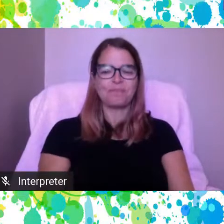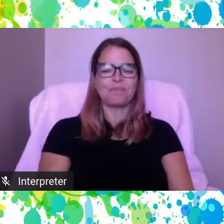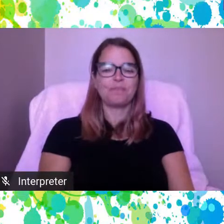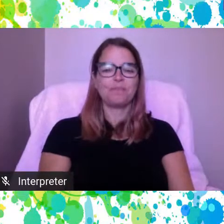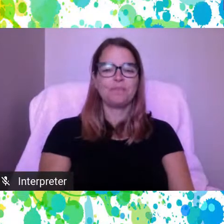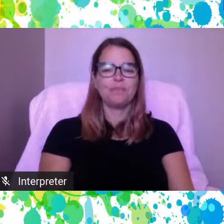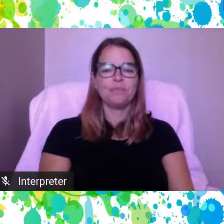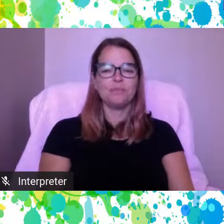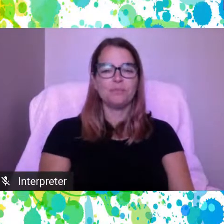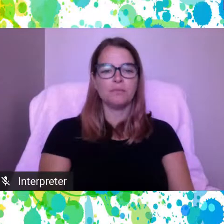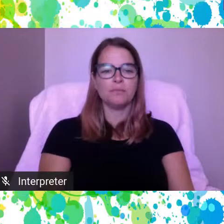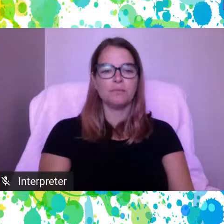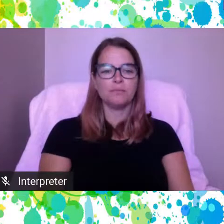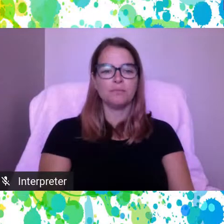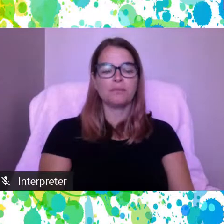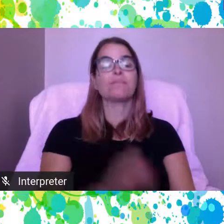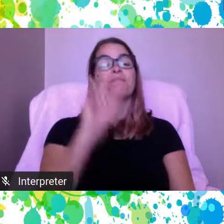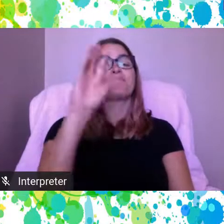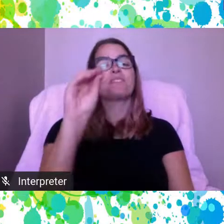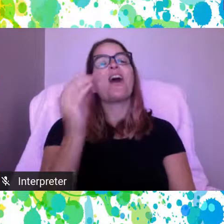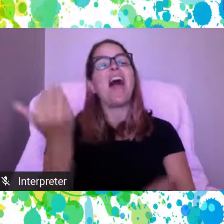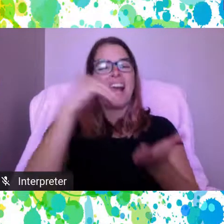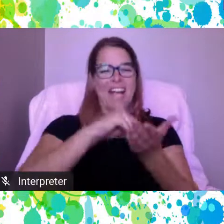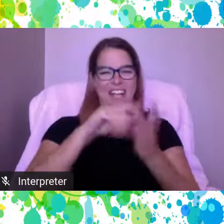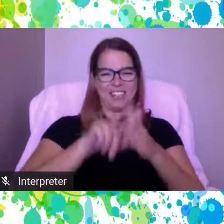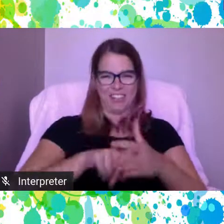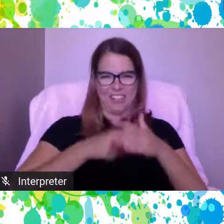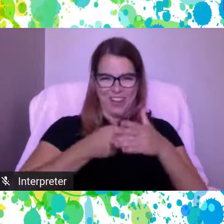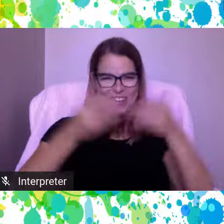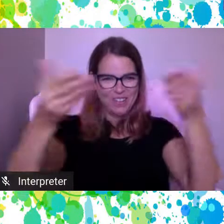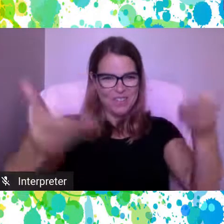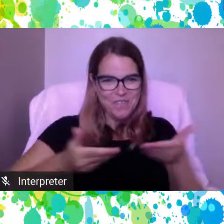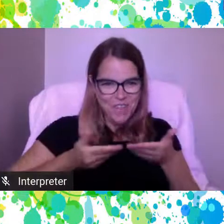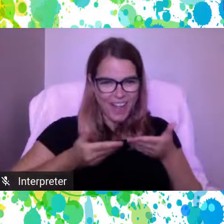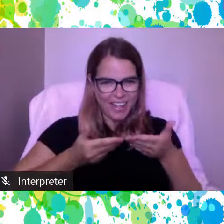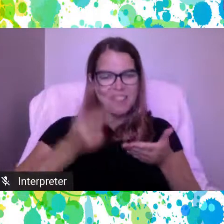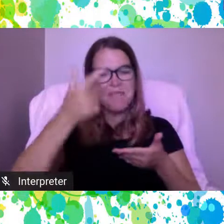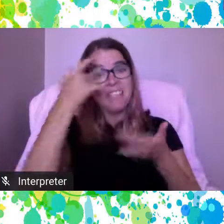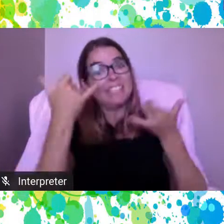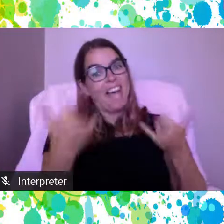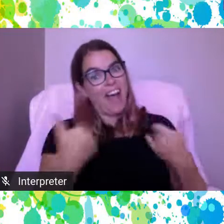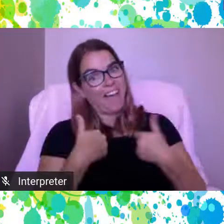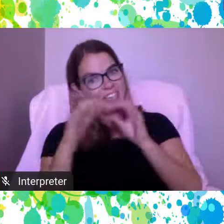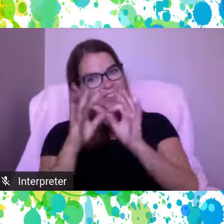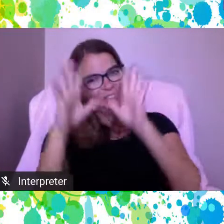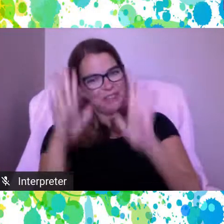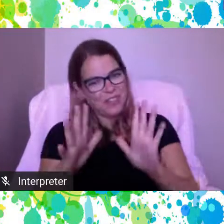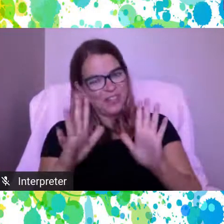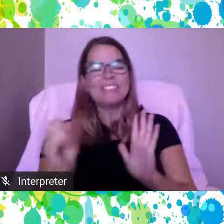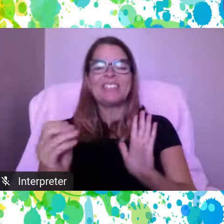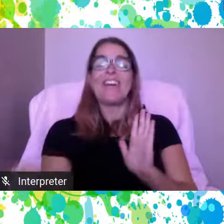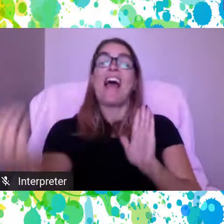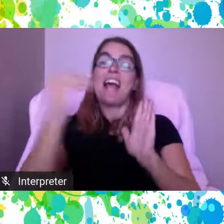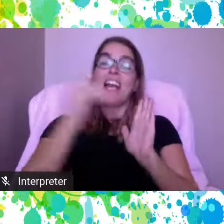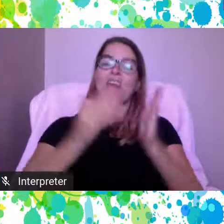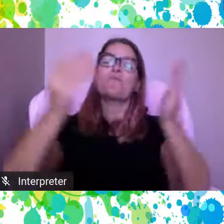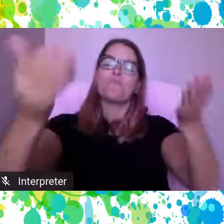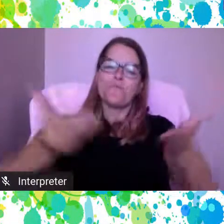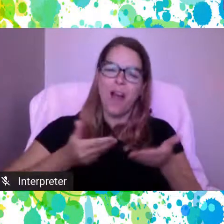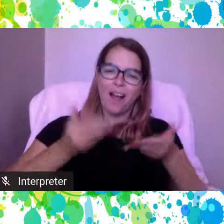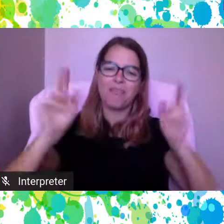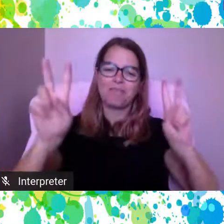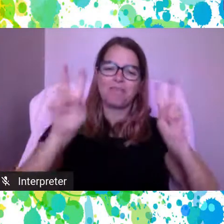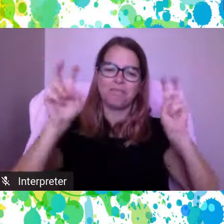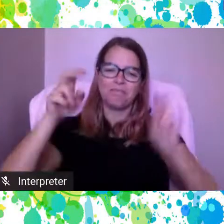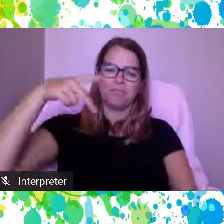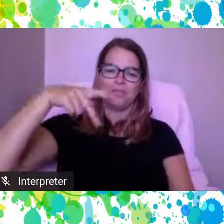gonna welcome you again so that our interpreter can interpret this. So welcome to Proud Identities,